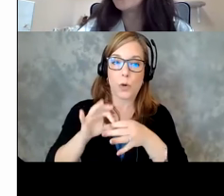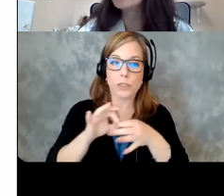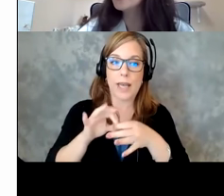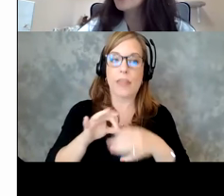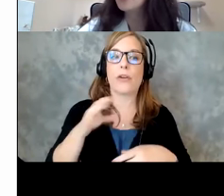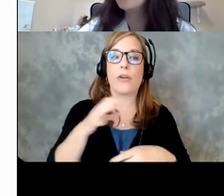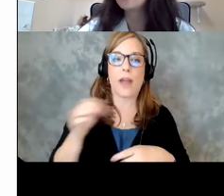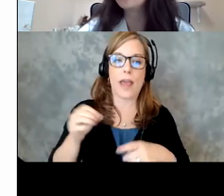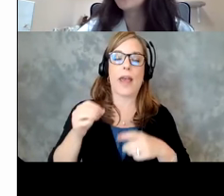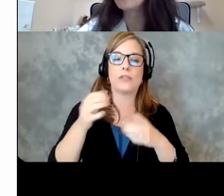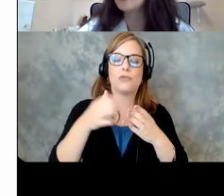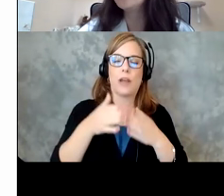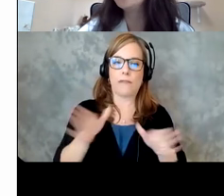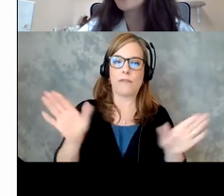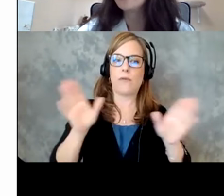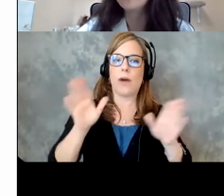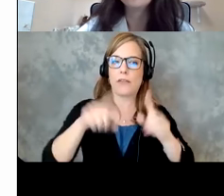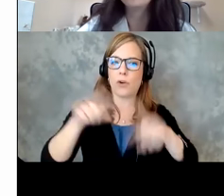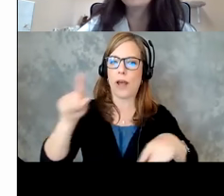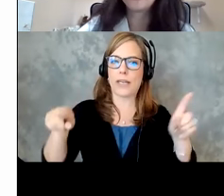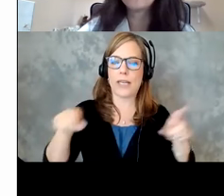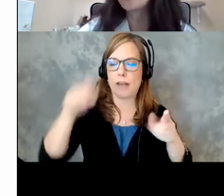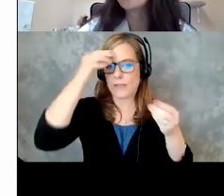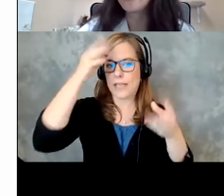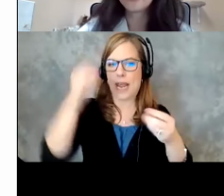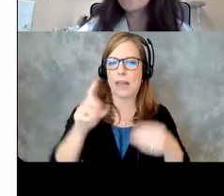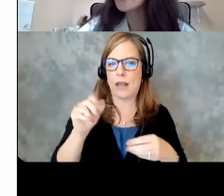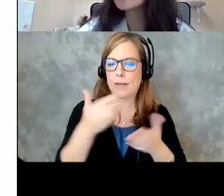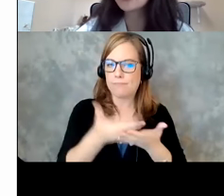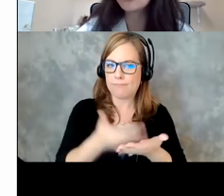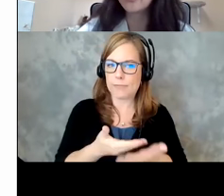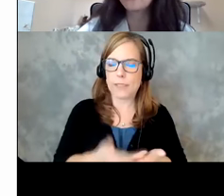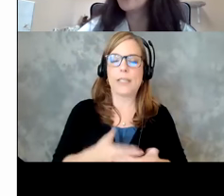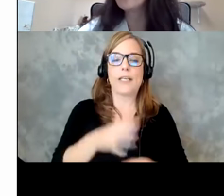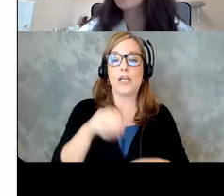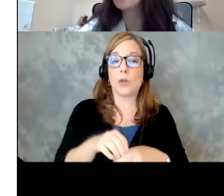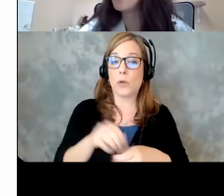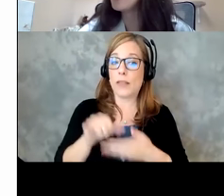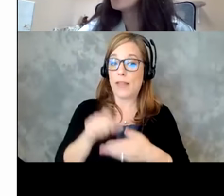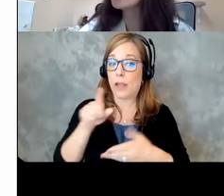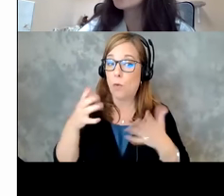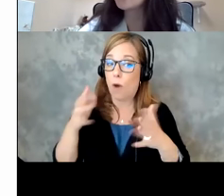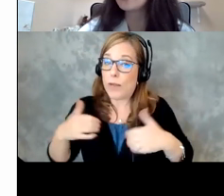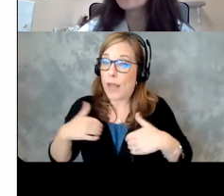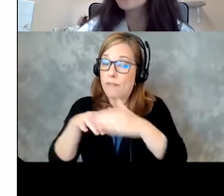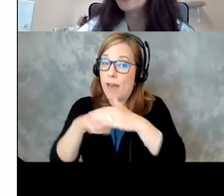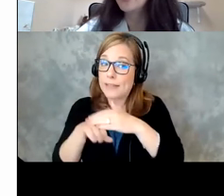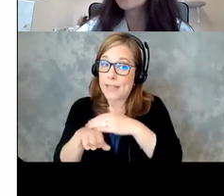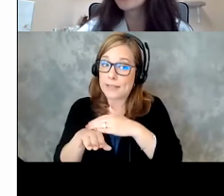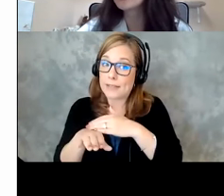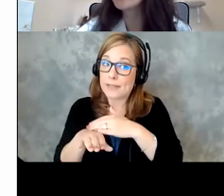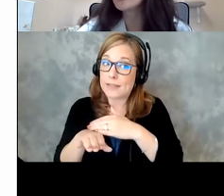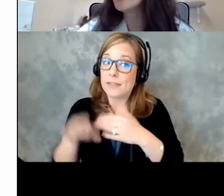population health management, including data that the plans have access to kind of within their own four walls, as well